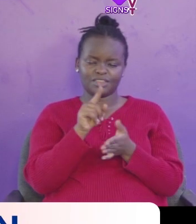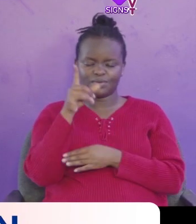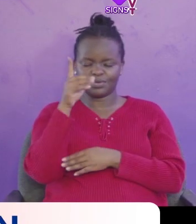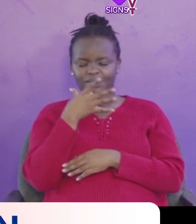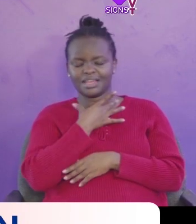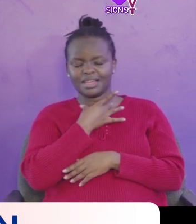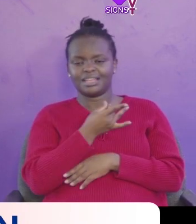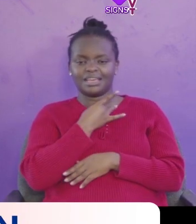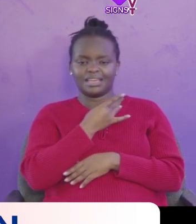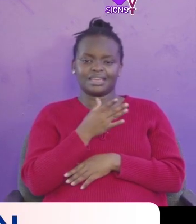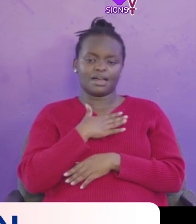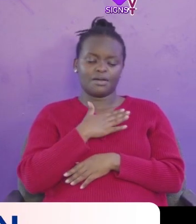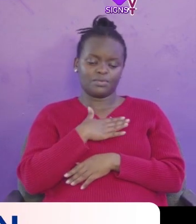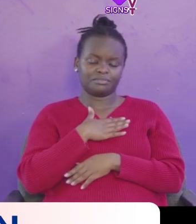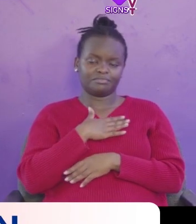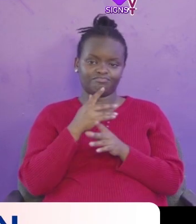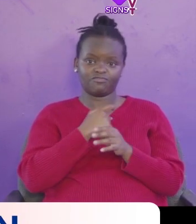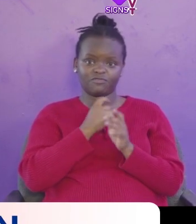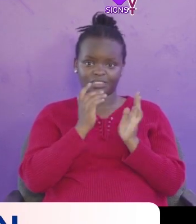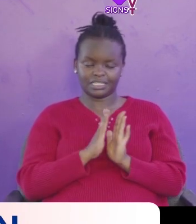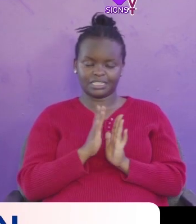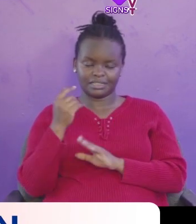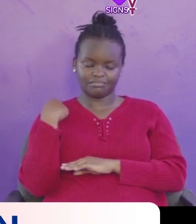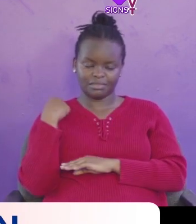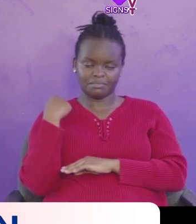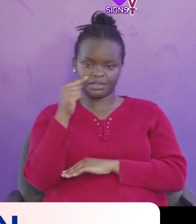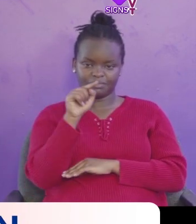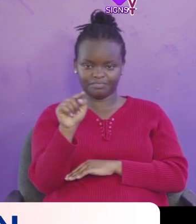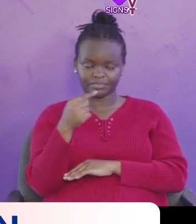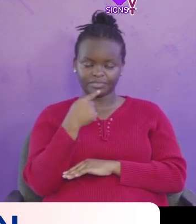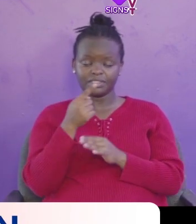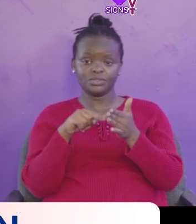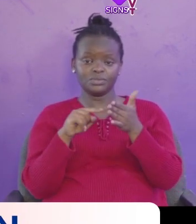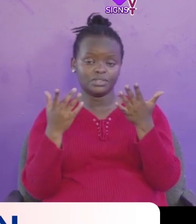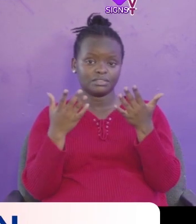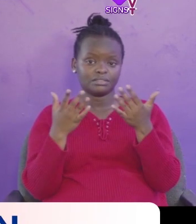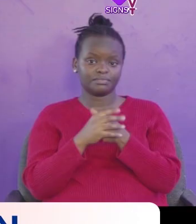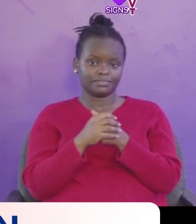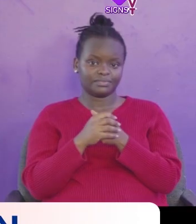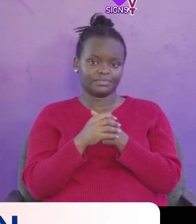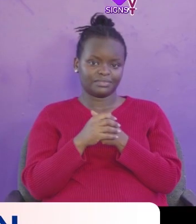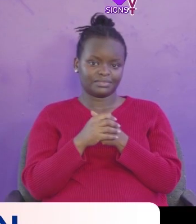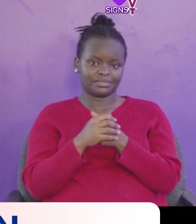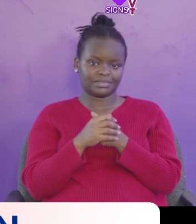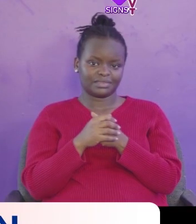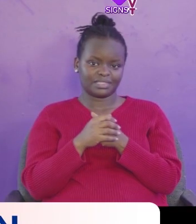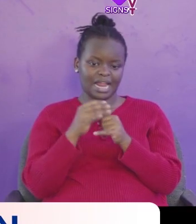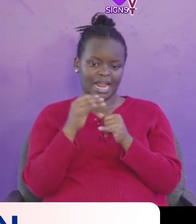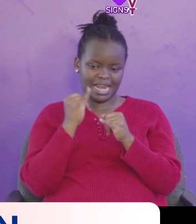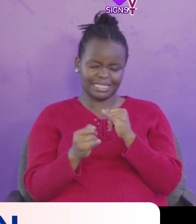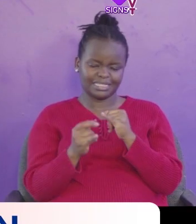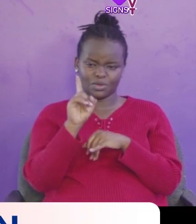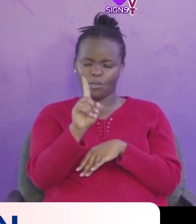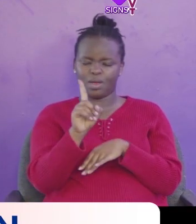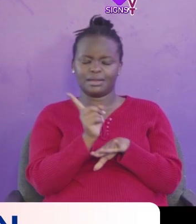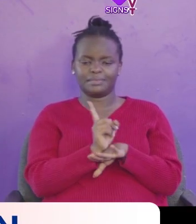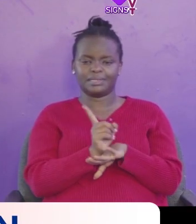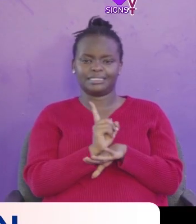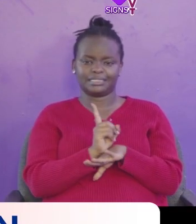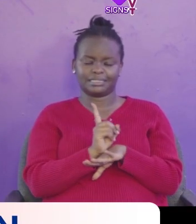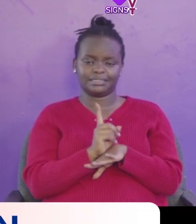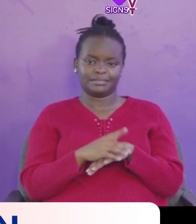our 0111 980384. What are you saying? Yeah, last 1 minute. 1 minute